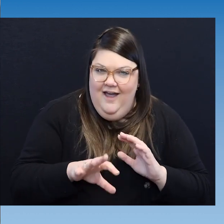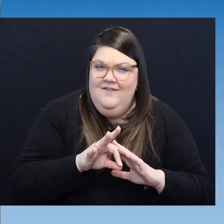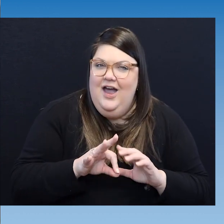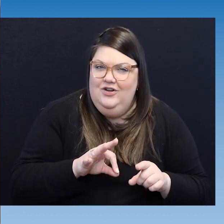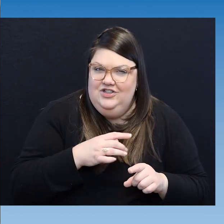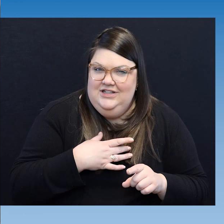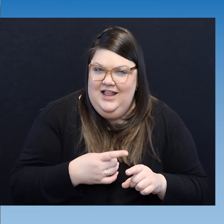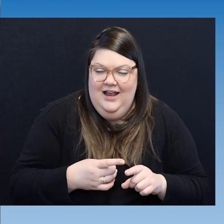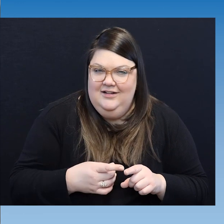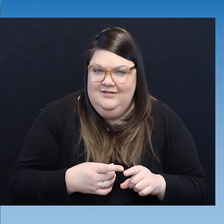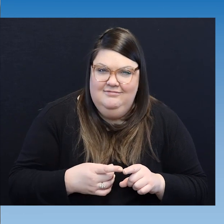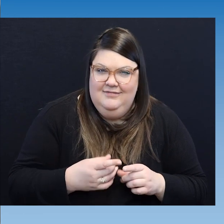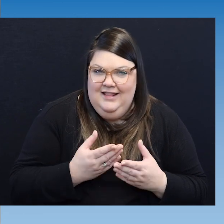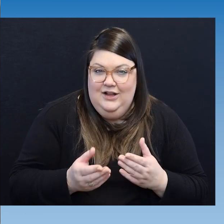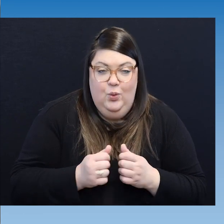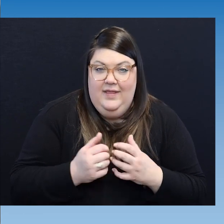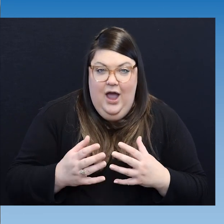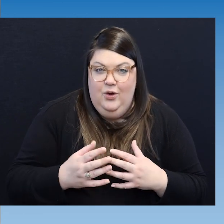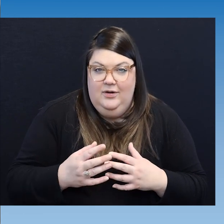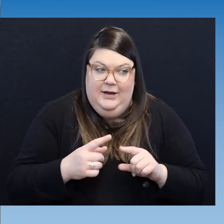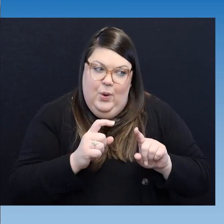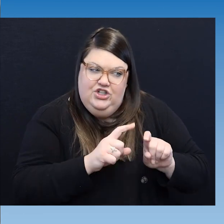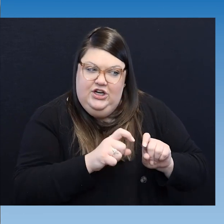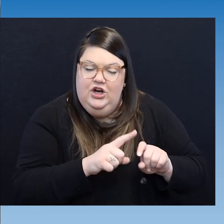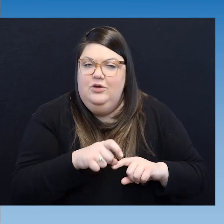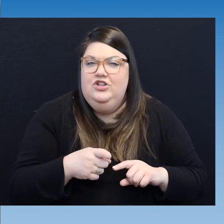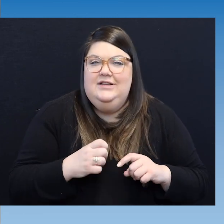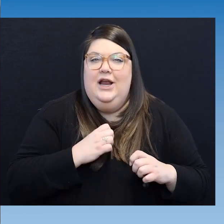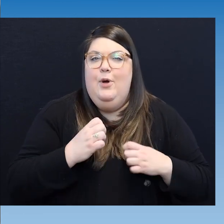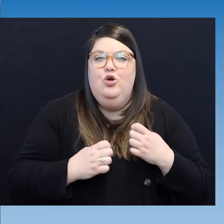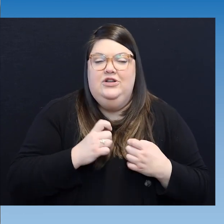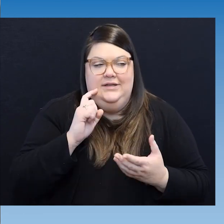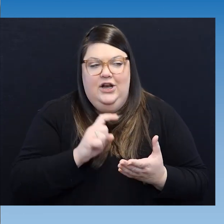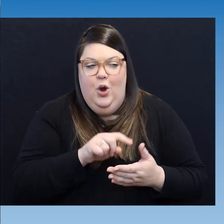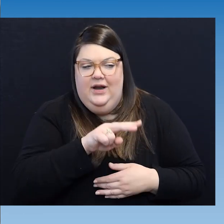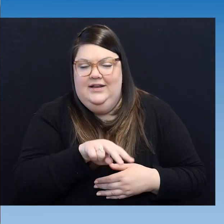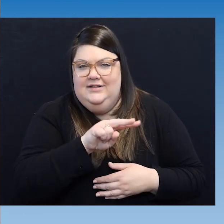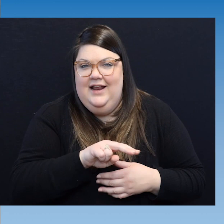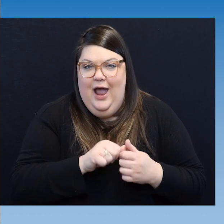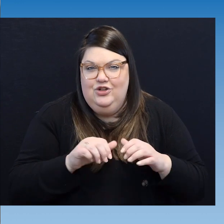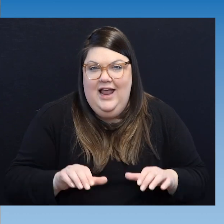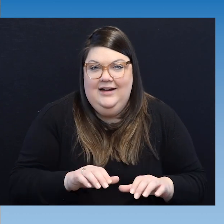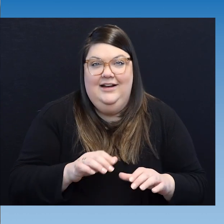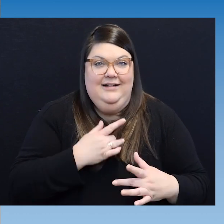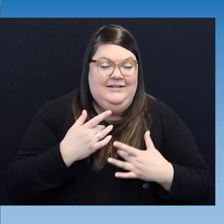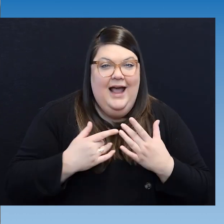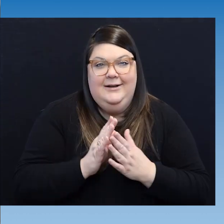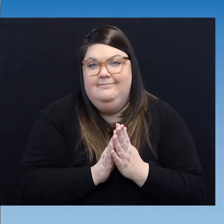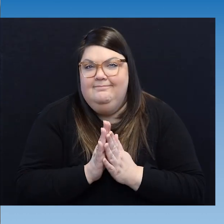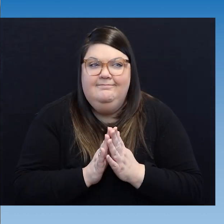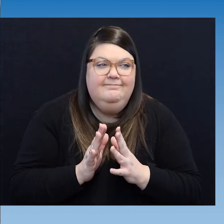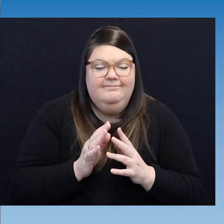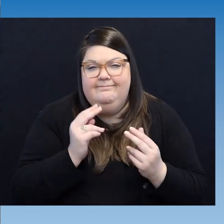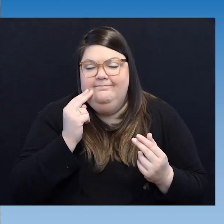out things that she liked without even, you know, question her. It was just her emotions and the way that she acted and how she got excited.